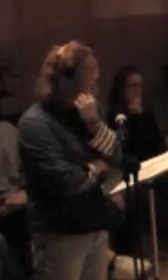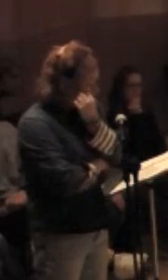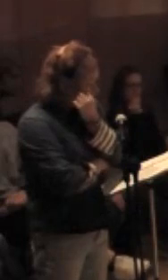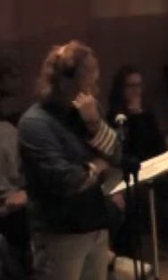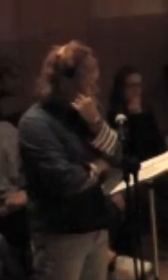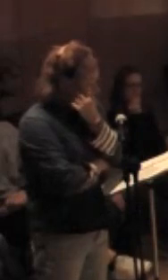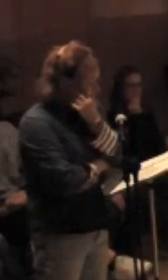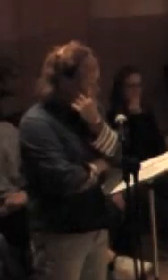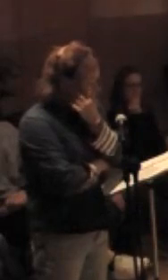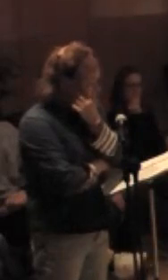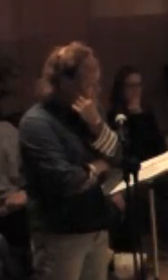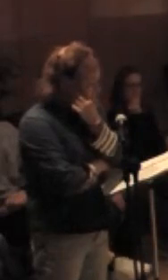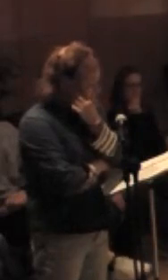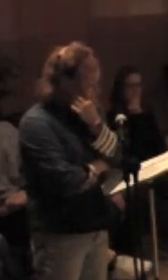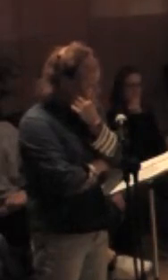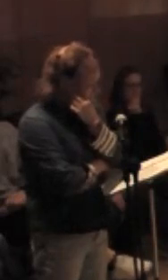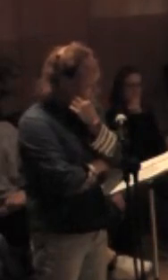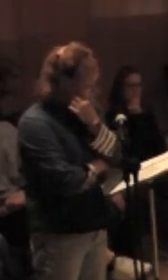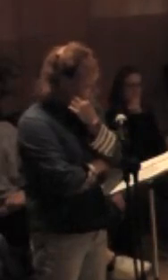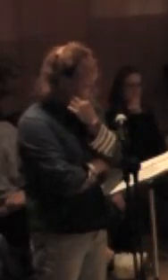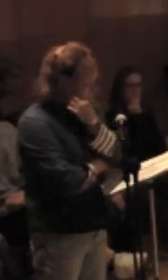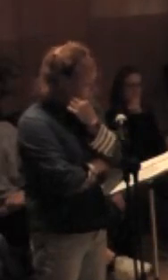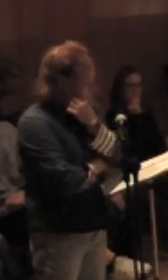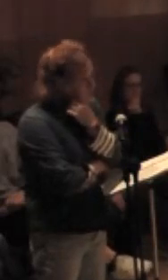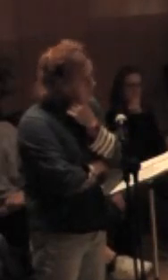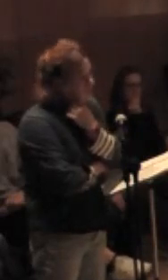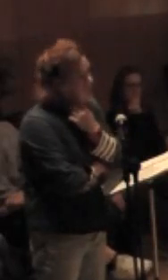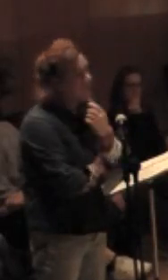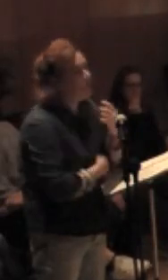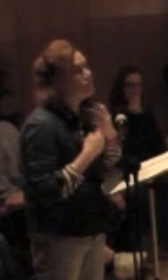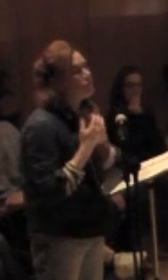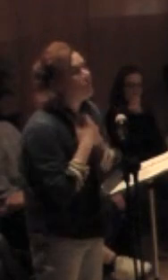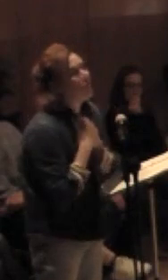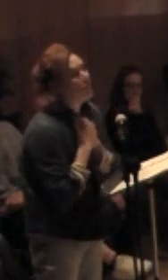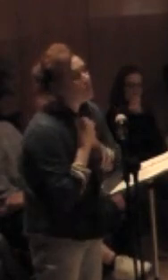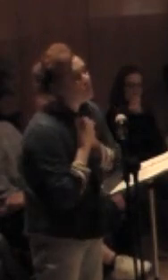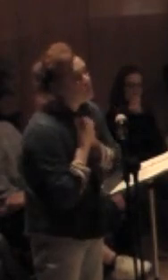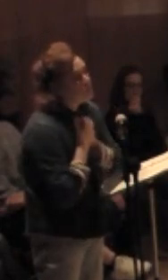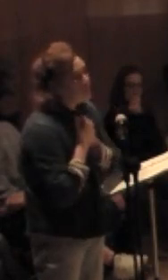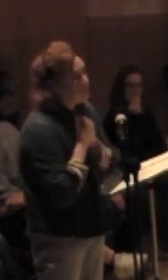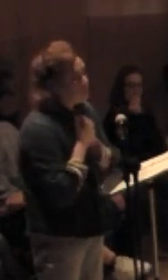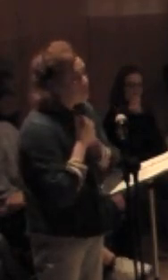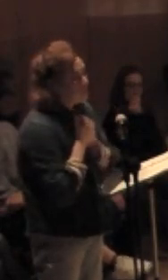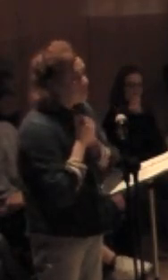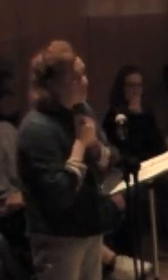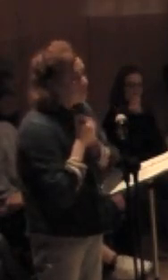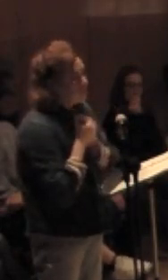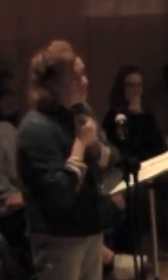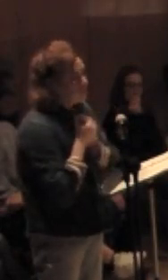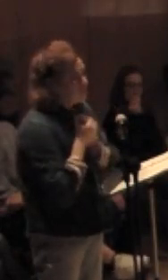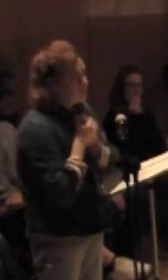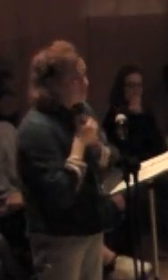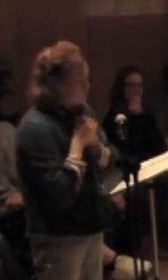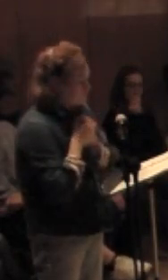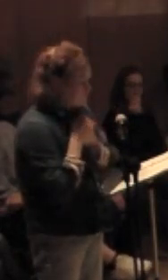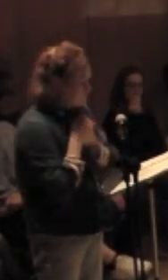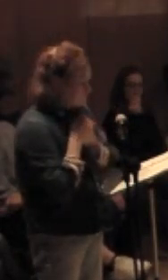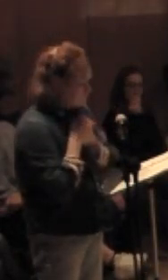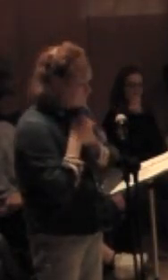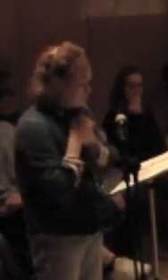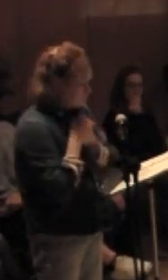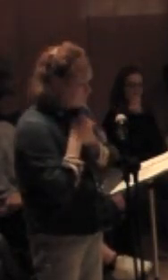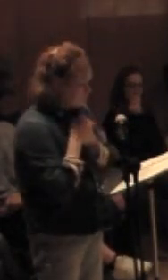home did you say yeah what's going on with you